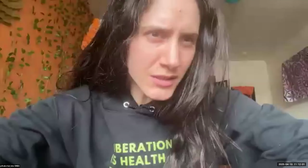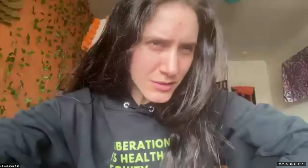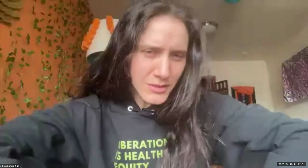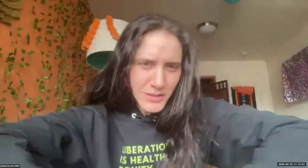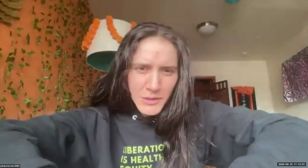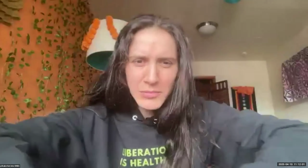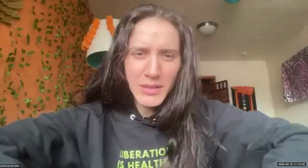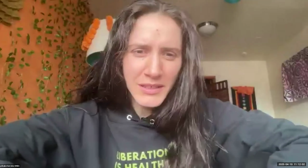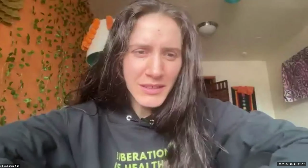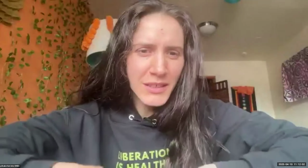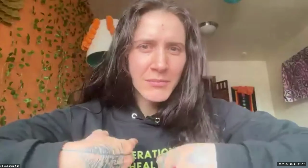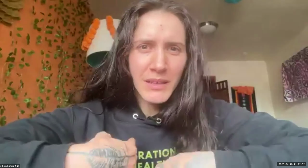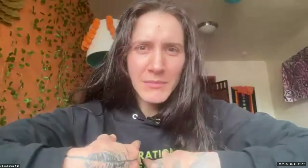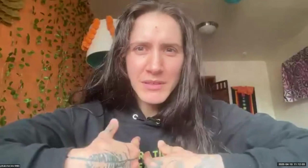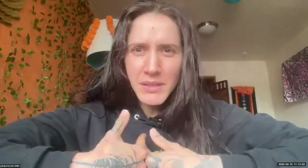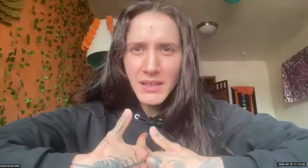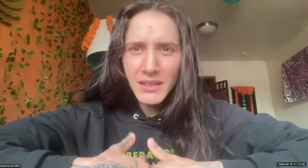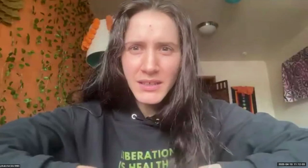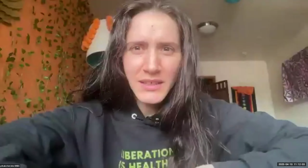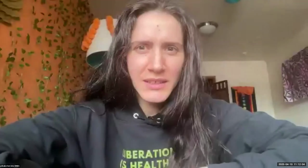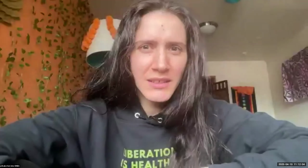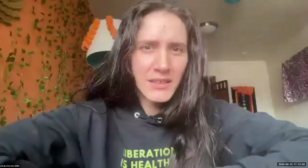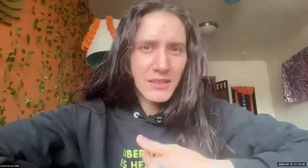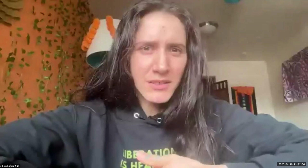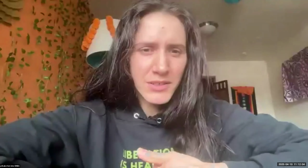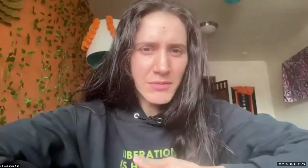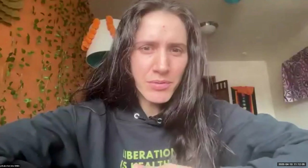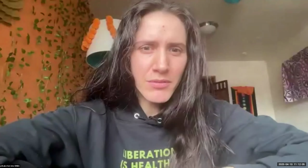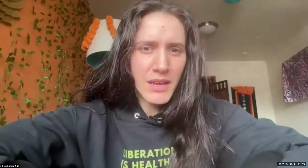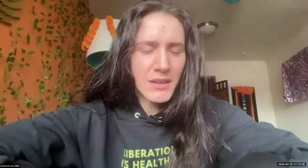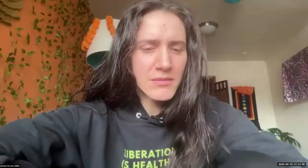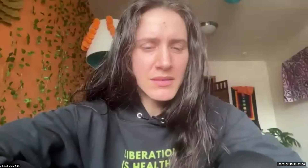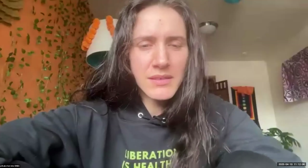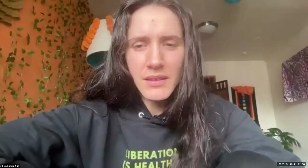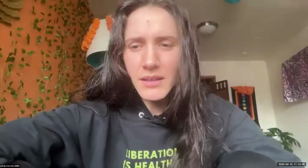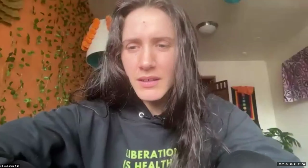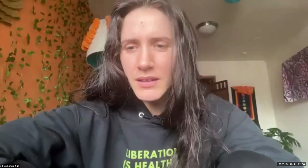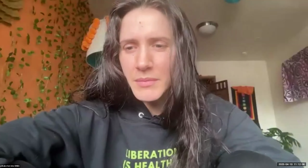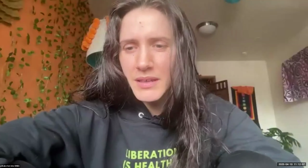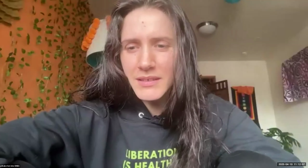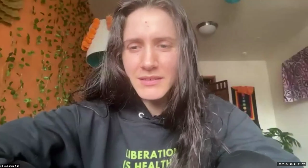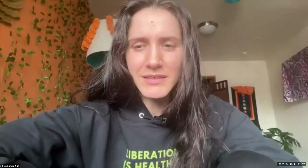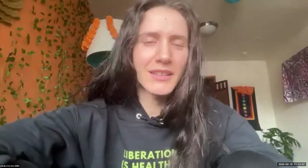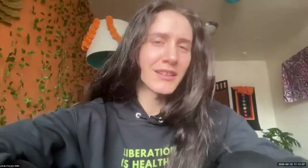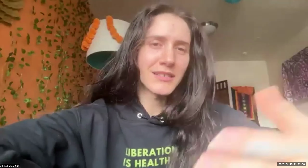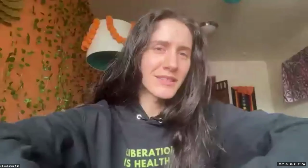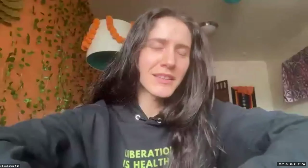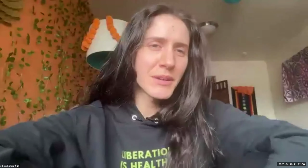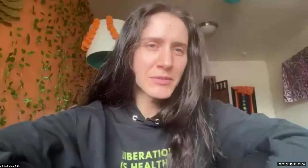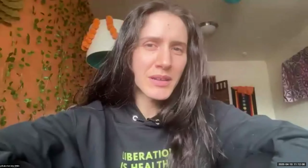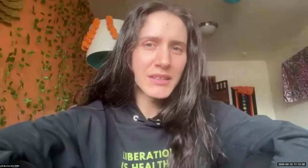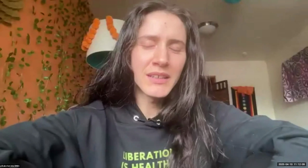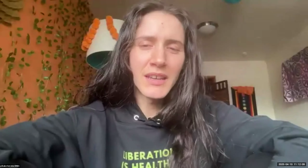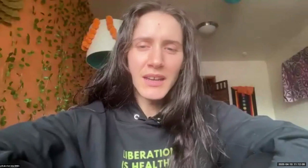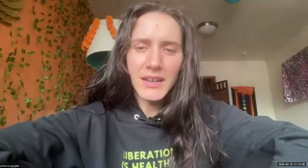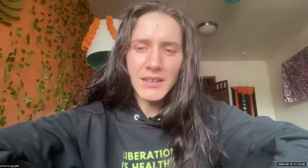Aloha kako. Hello, everybody. My name is Pikake, Hershey pronouns. And yeah, thank